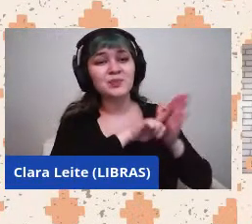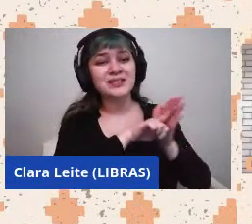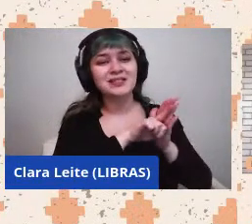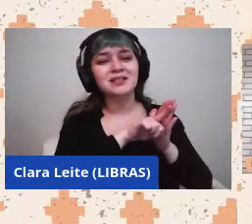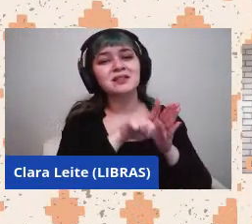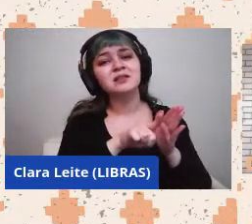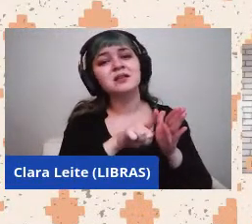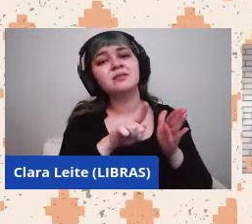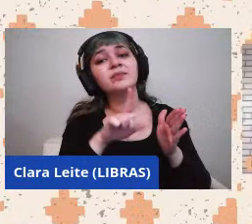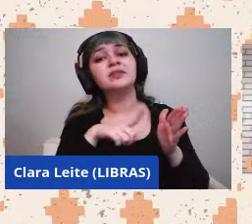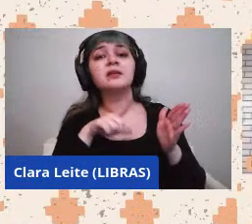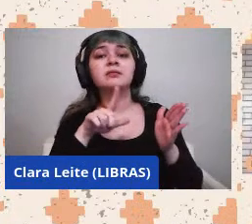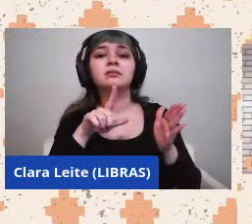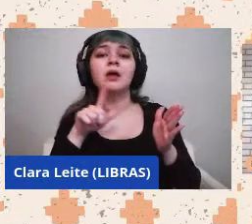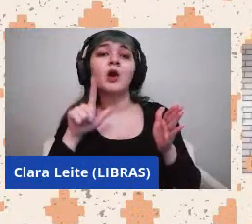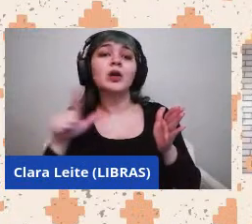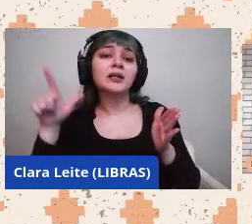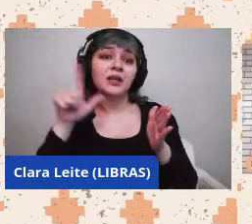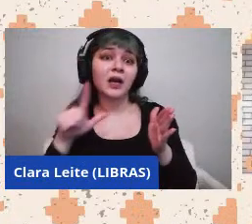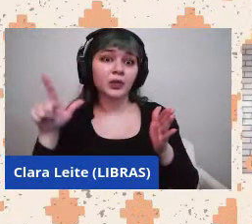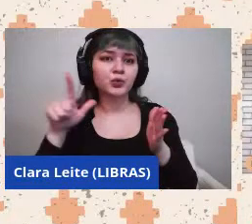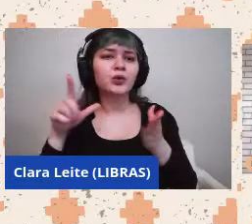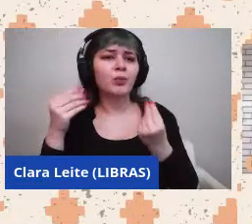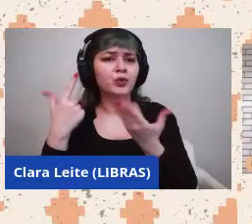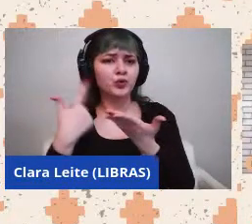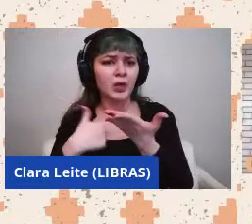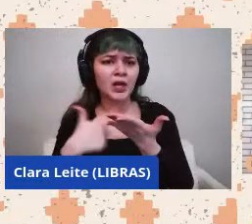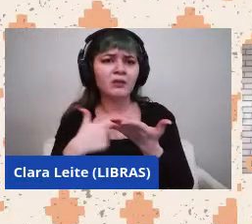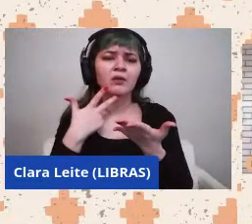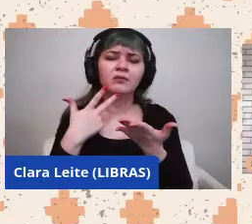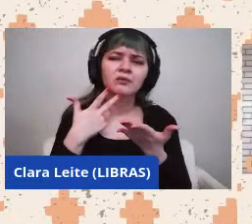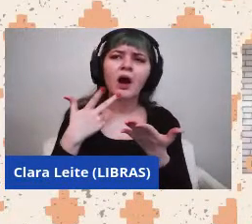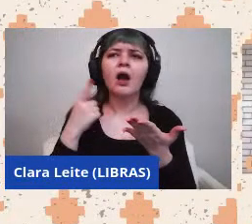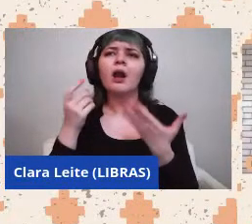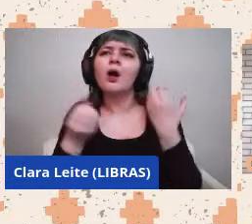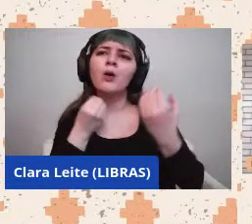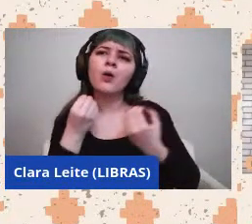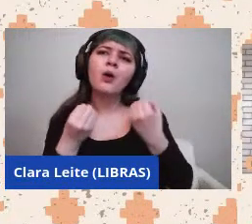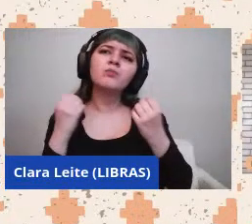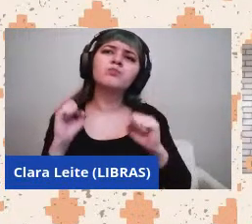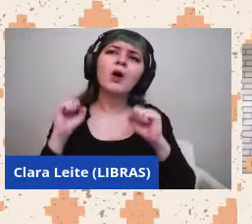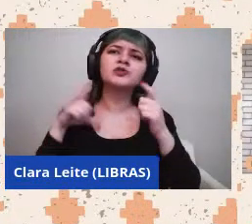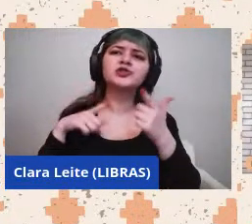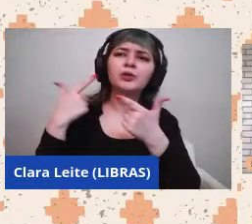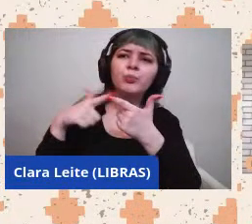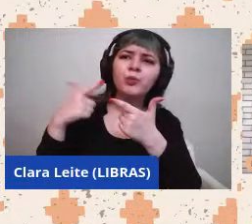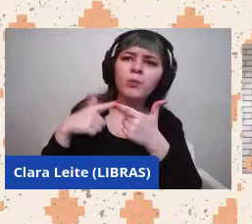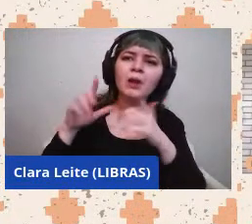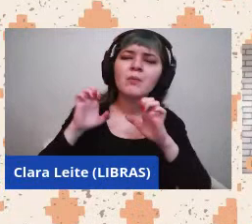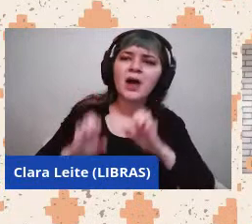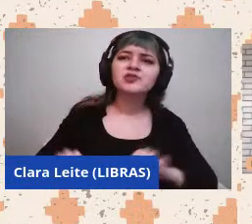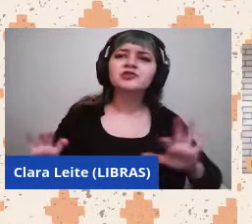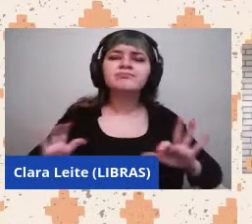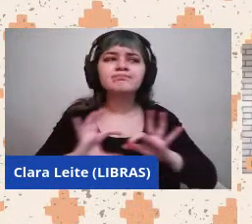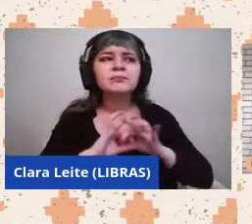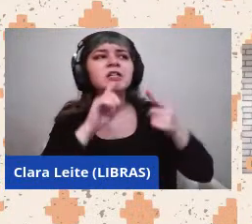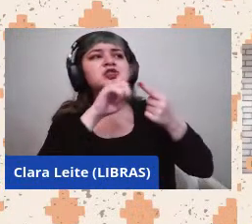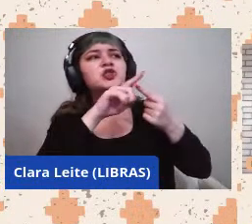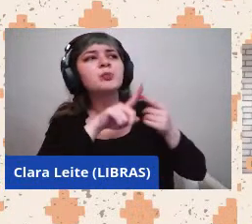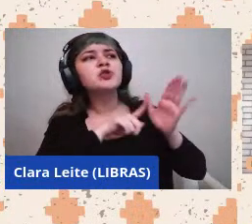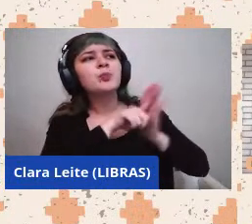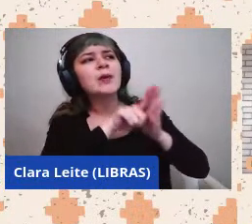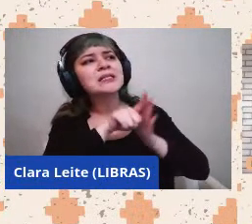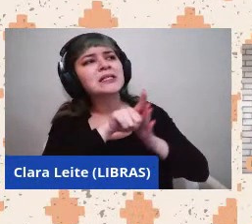large literature which says that, shows the ways in which there can be ethical issues associated with the kind of questions that are asked in surveys